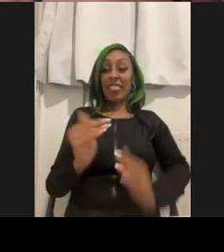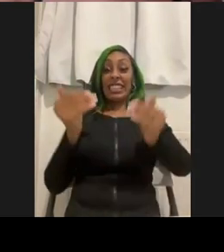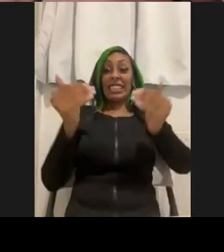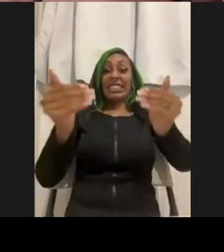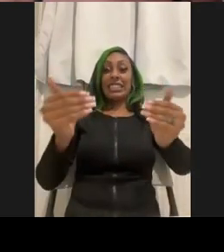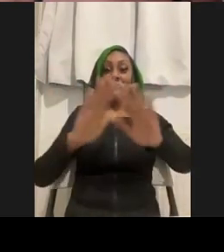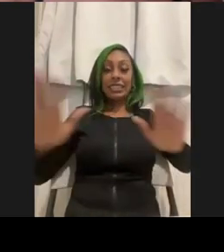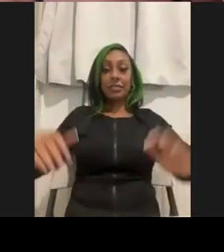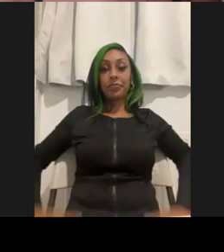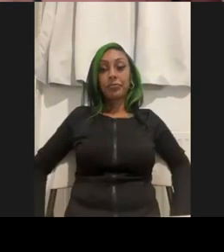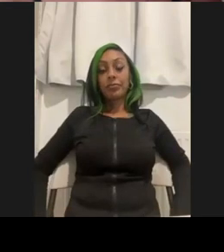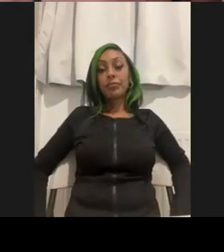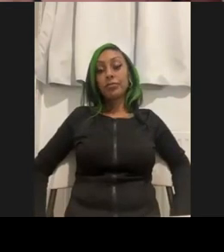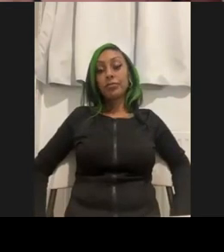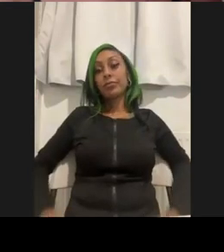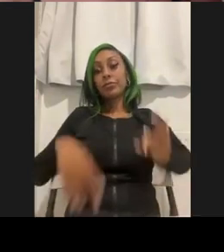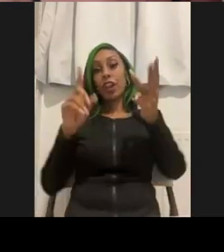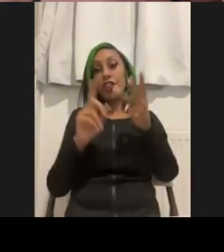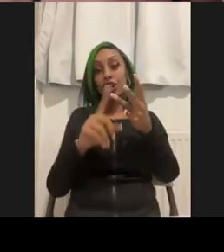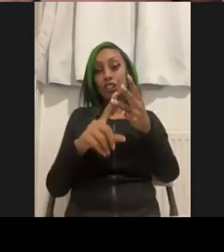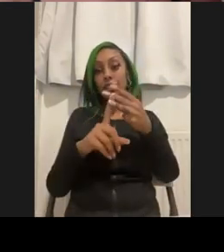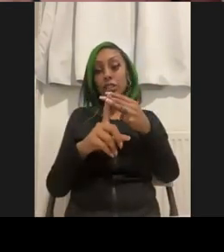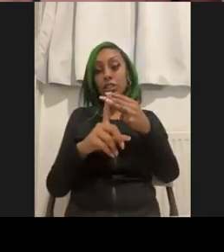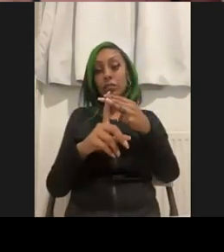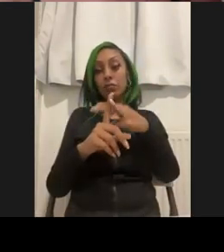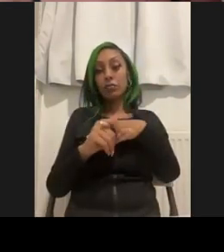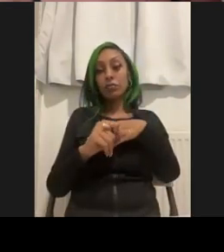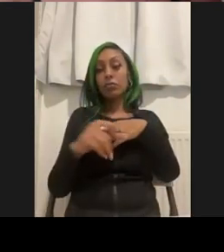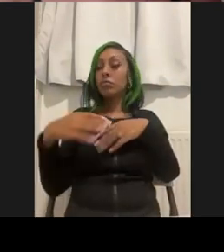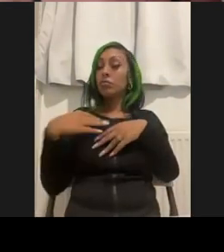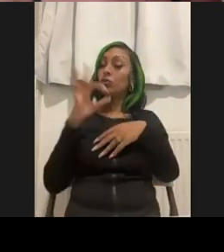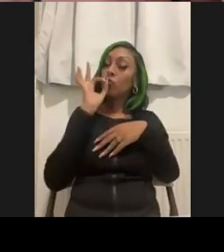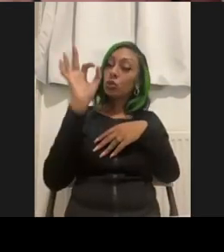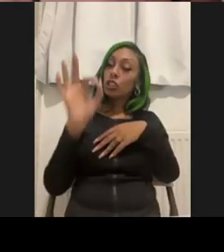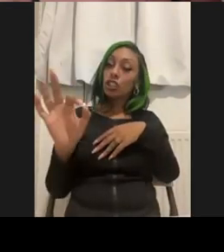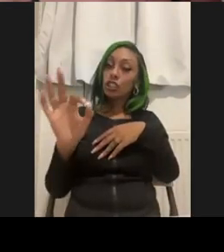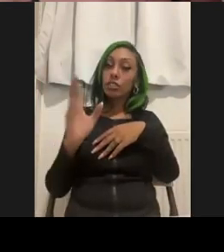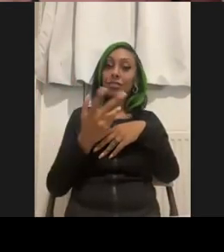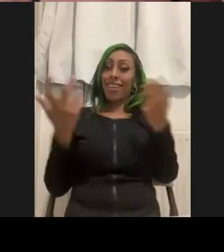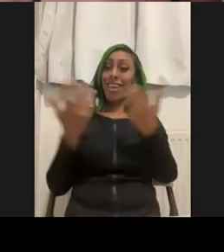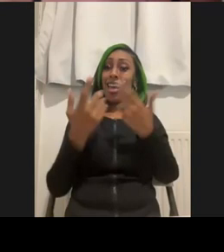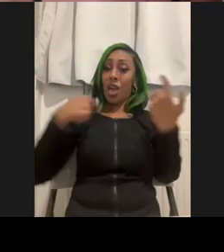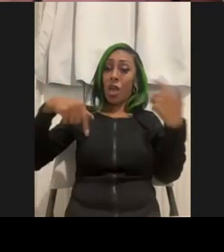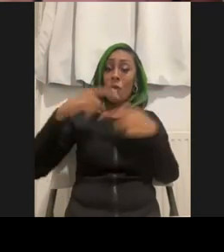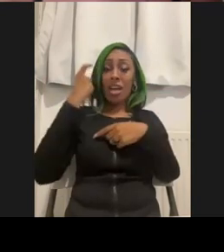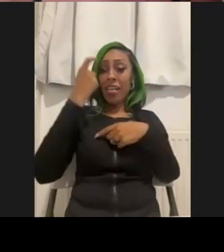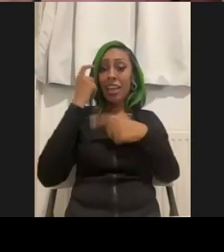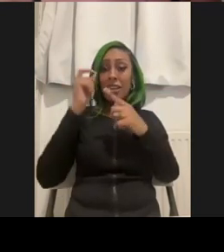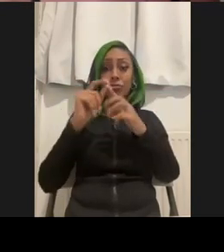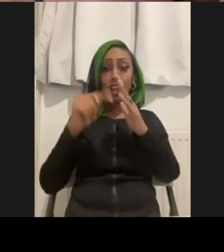And my third point, I guess, is I guess a question really, is how do we think of